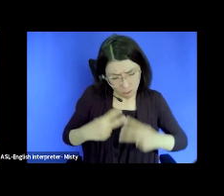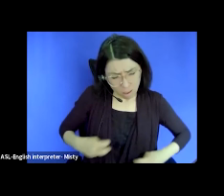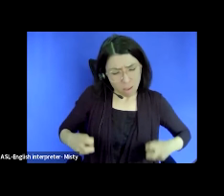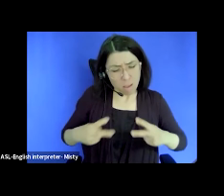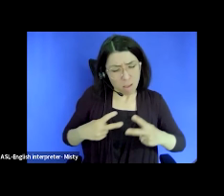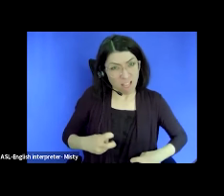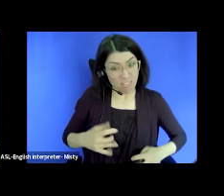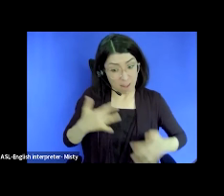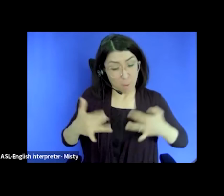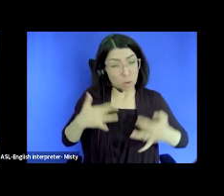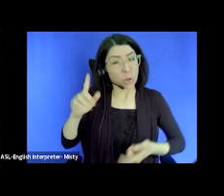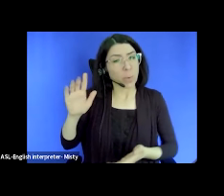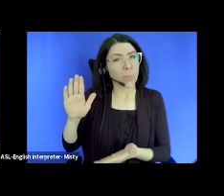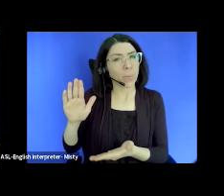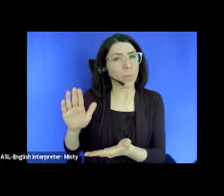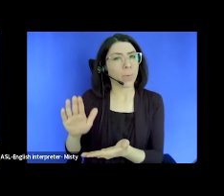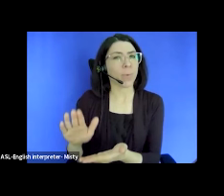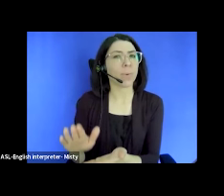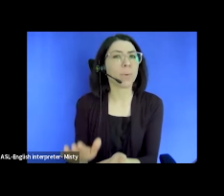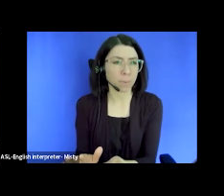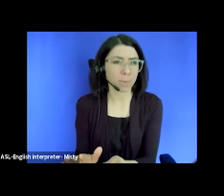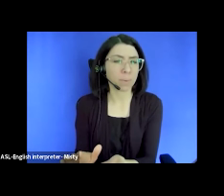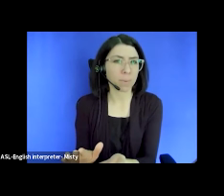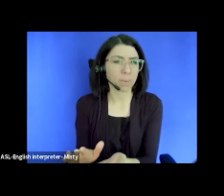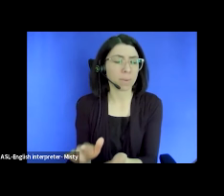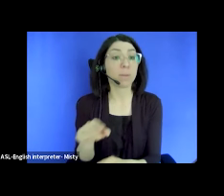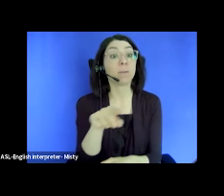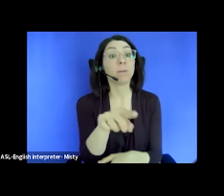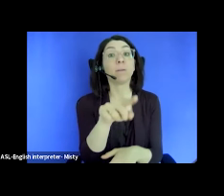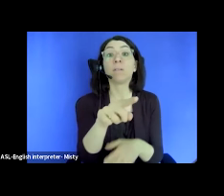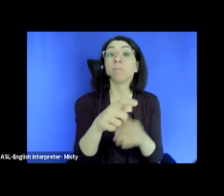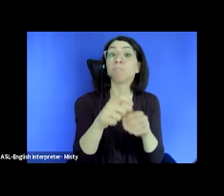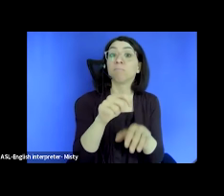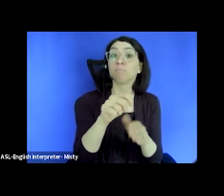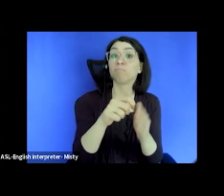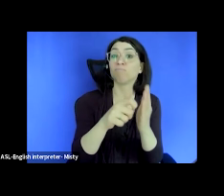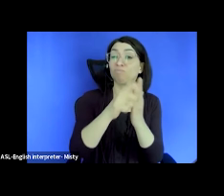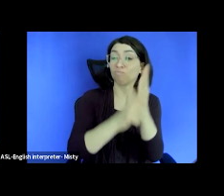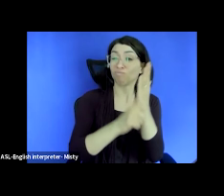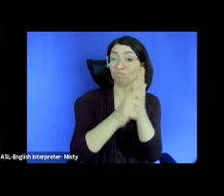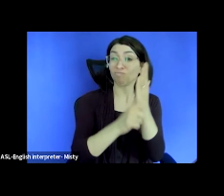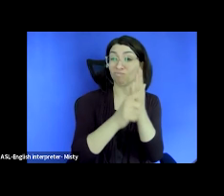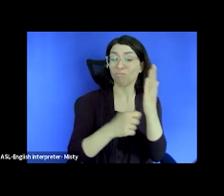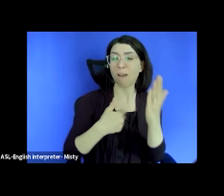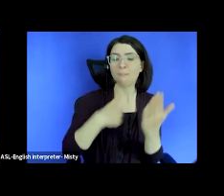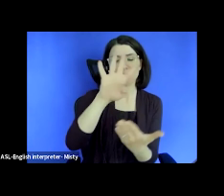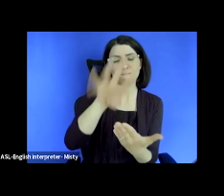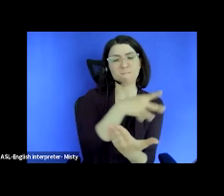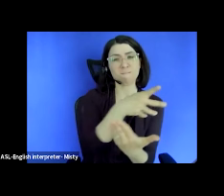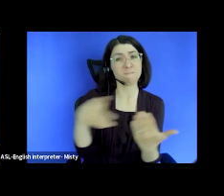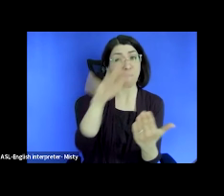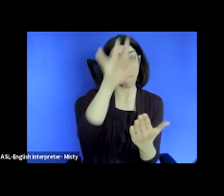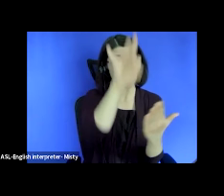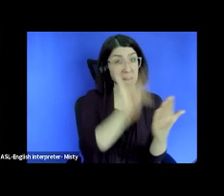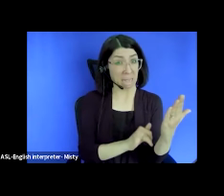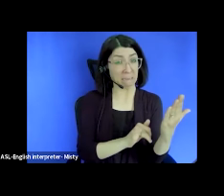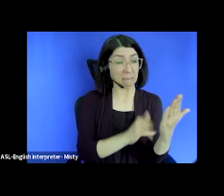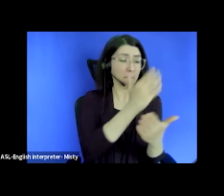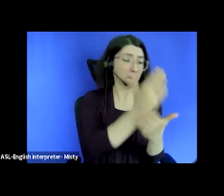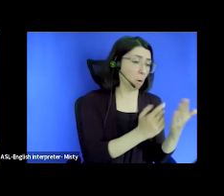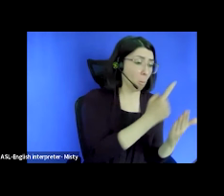workbook, you do have a blank thought diary here with the part 1 and the part 2, and it asks you the exact same questions